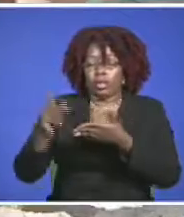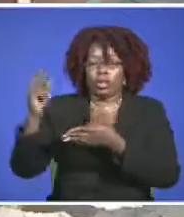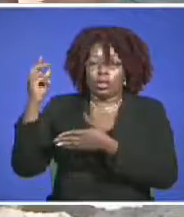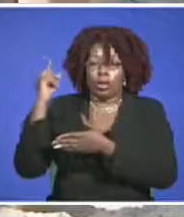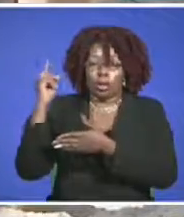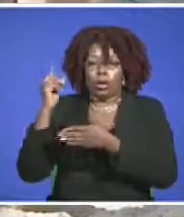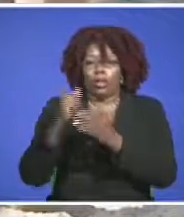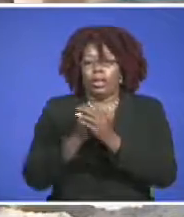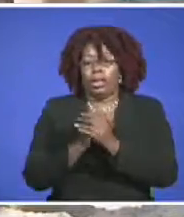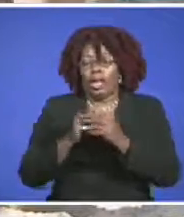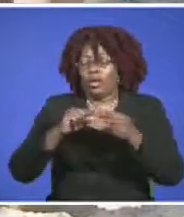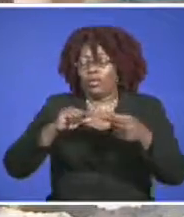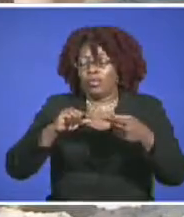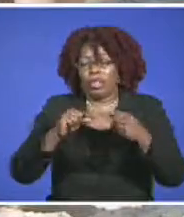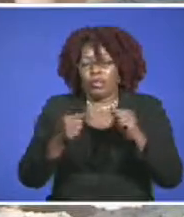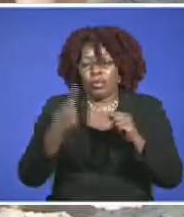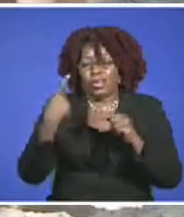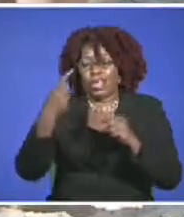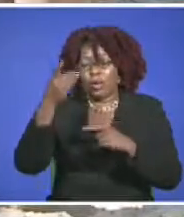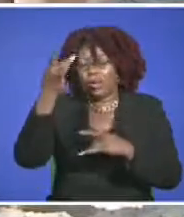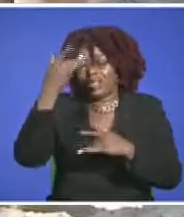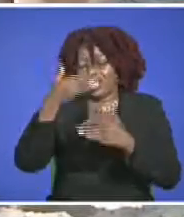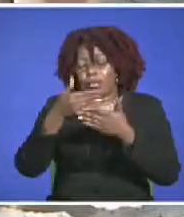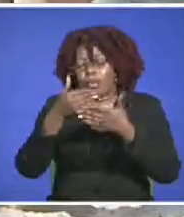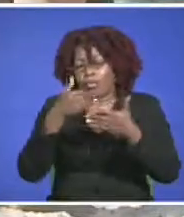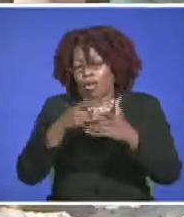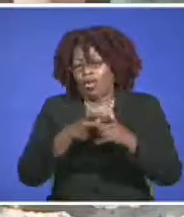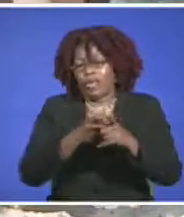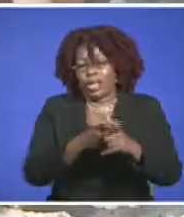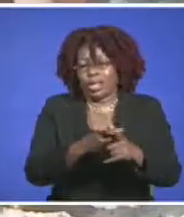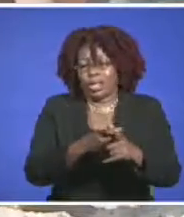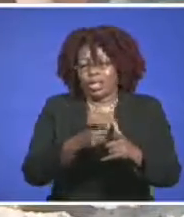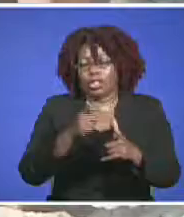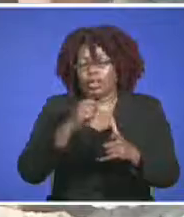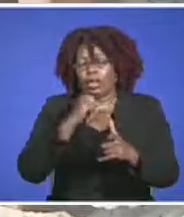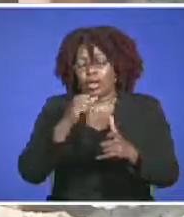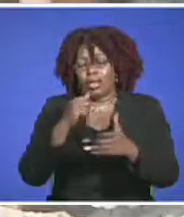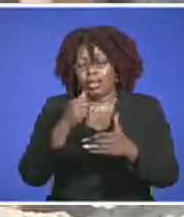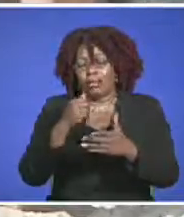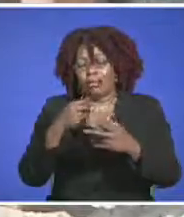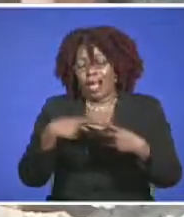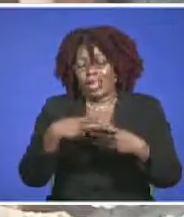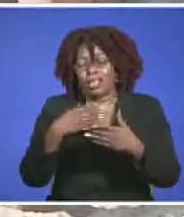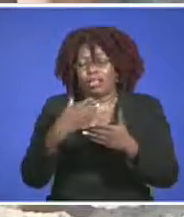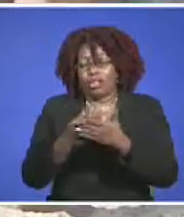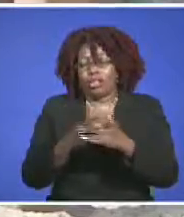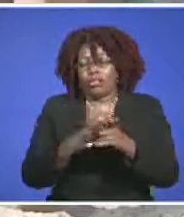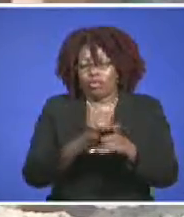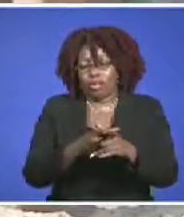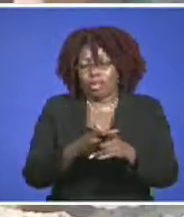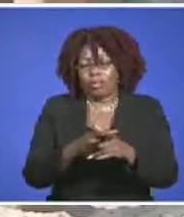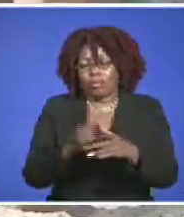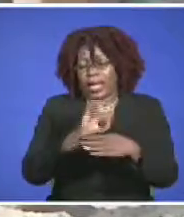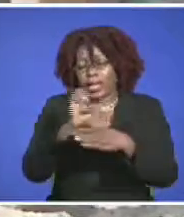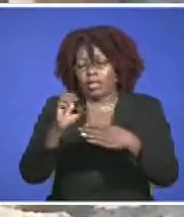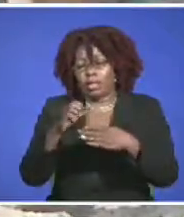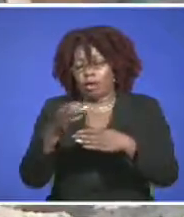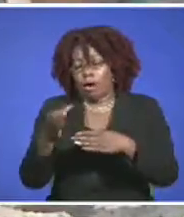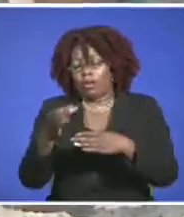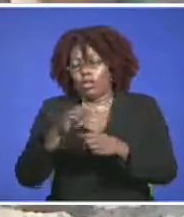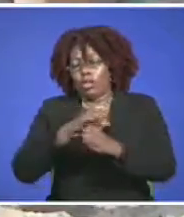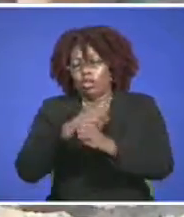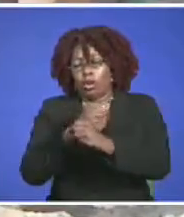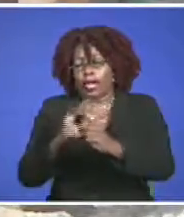was painful because I was sick before race day. So I didn't have a good race 2 weeks ago, but today I felt strong, I felt